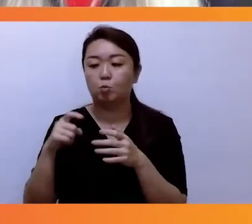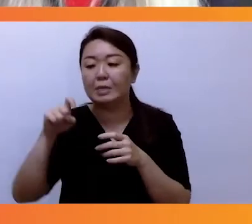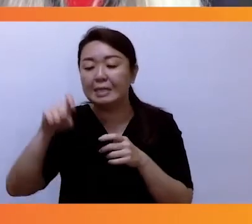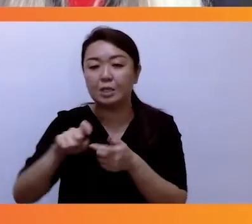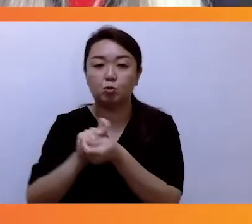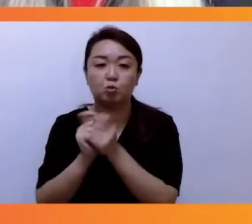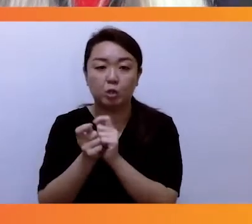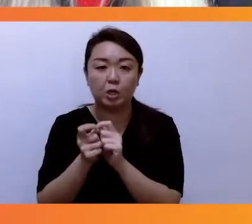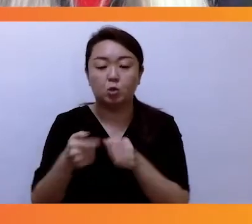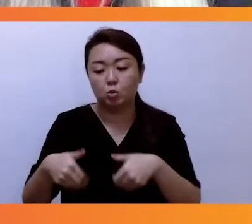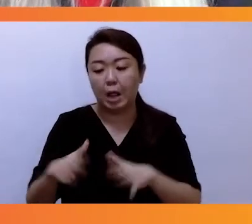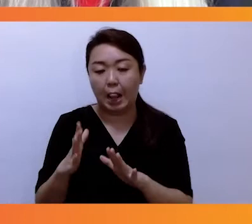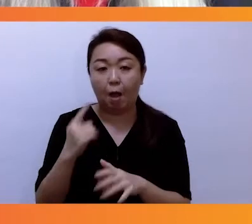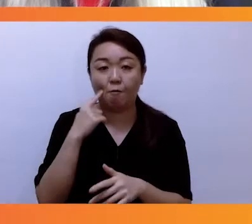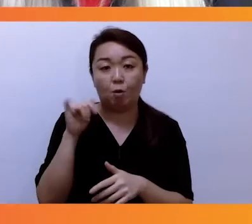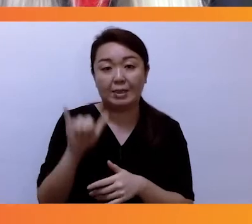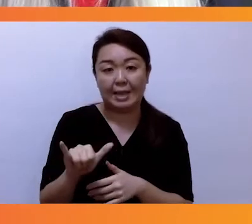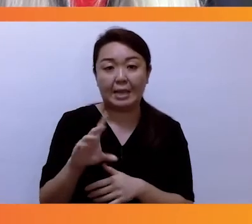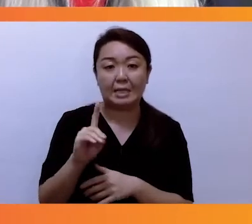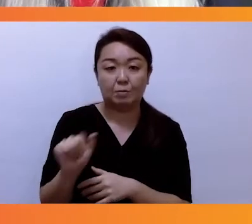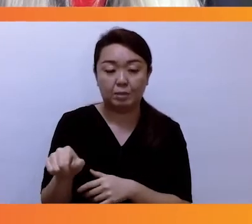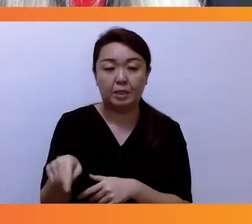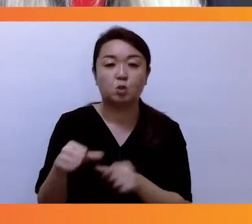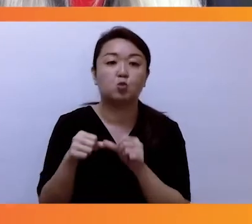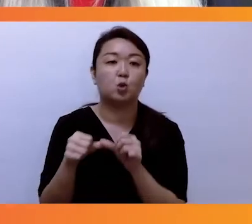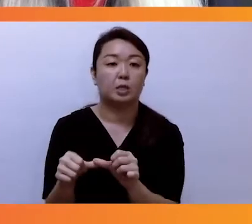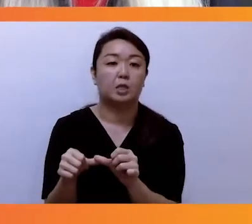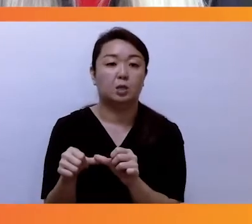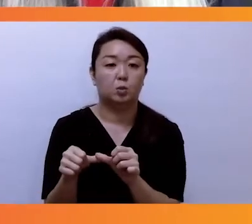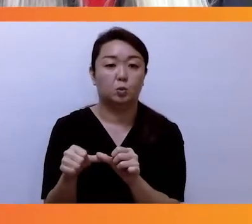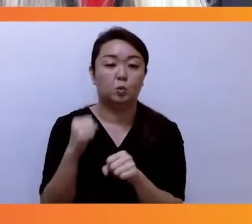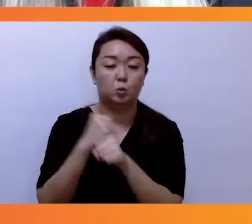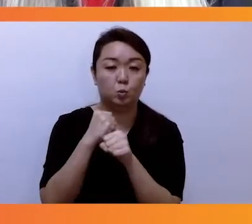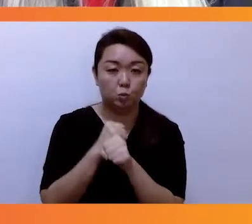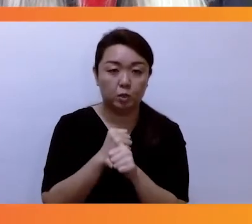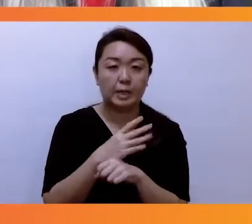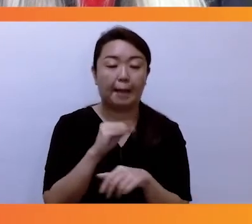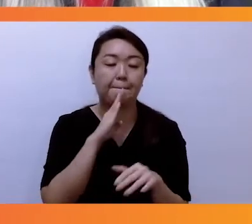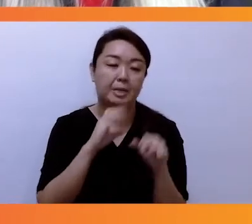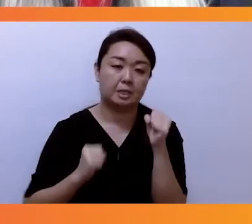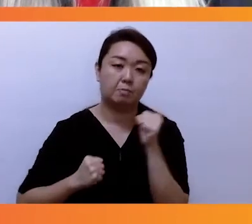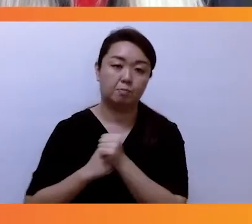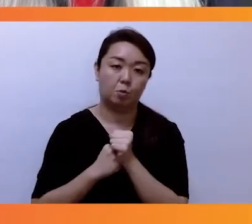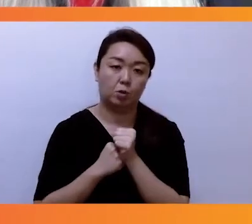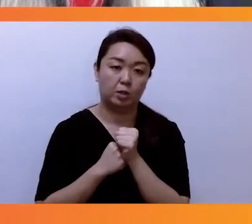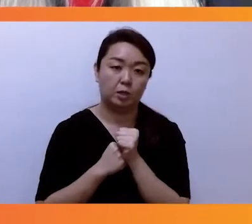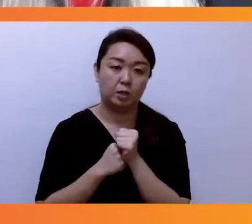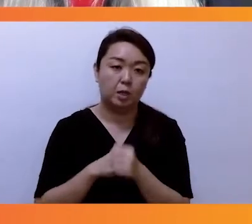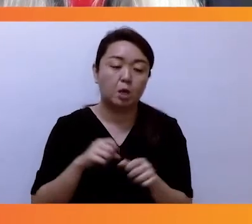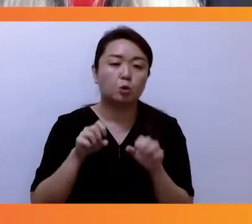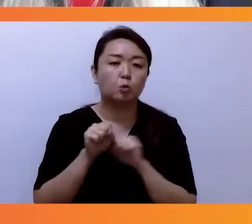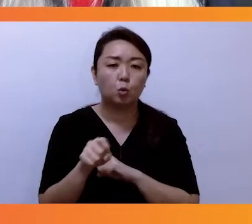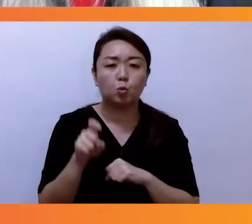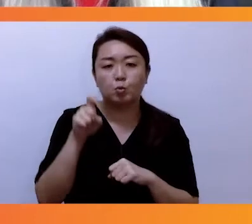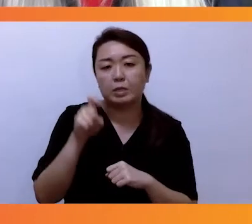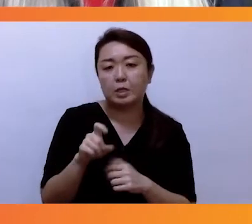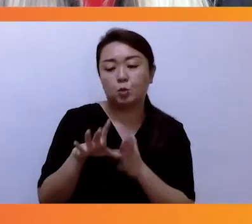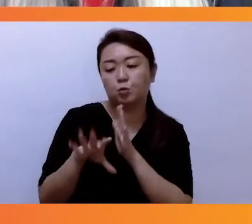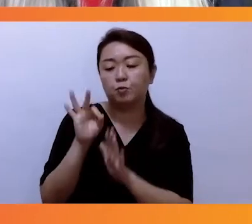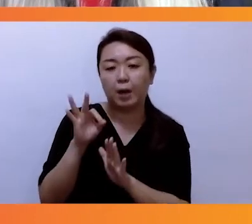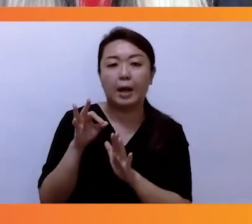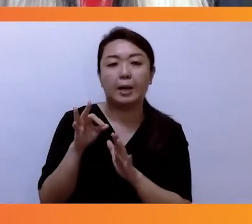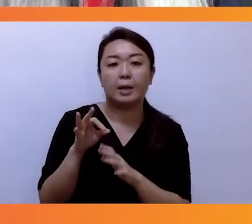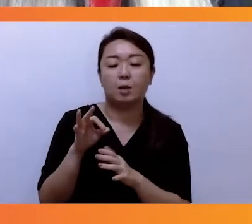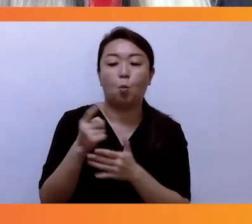to adjust in order to allow for that impairment to continue to work and be supported. So we need